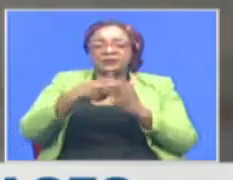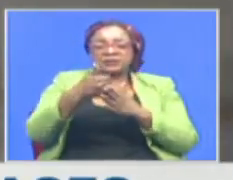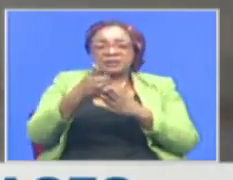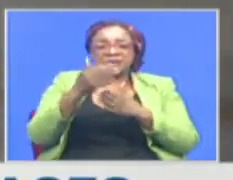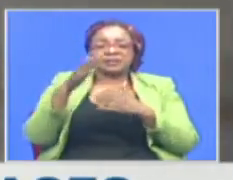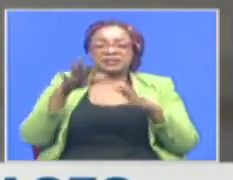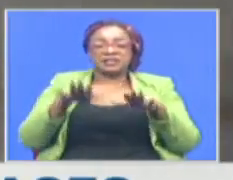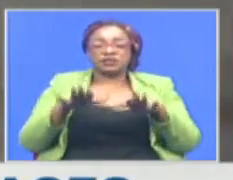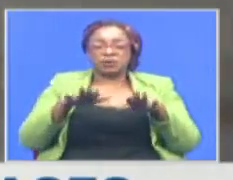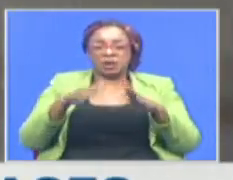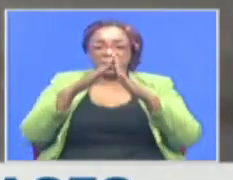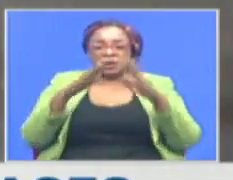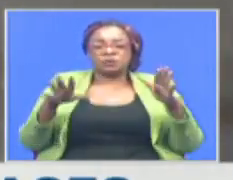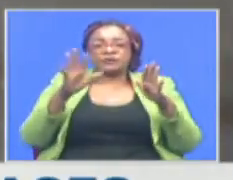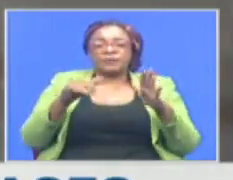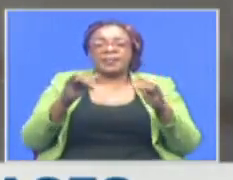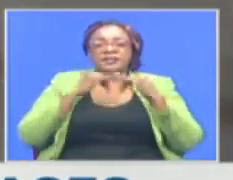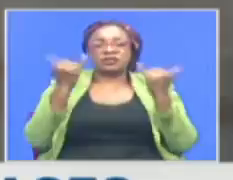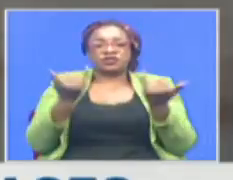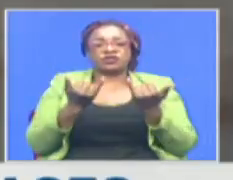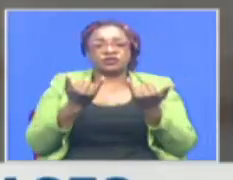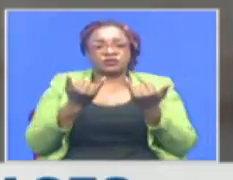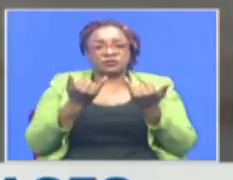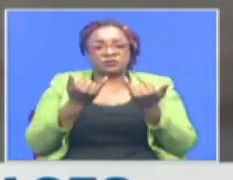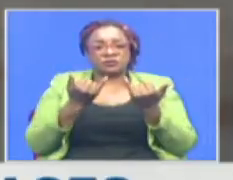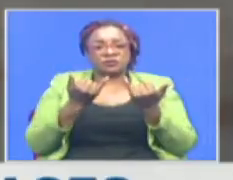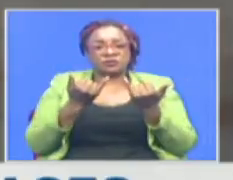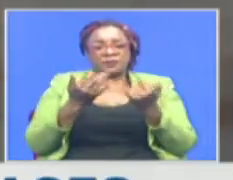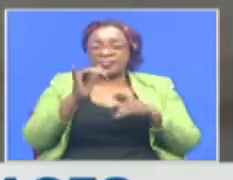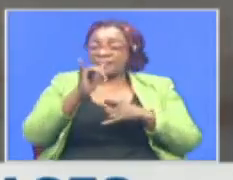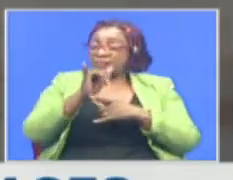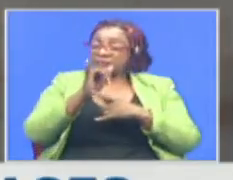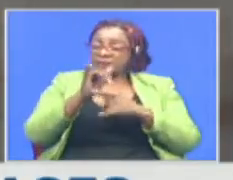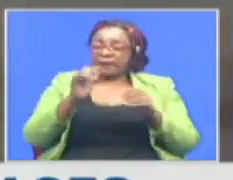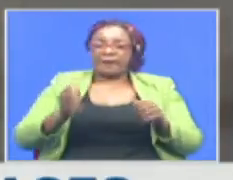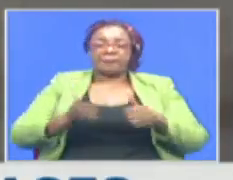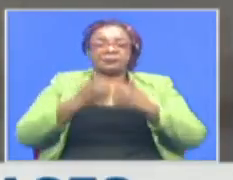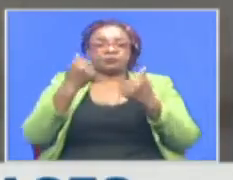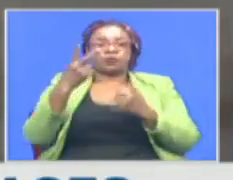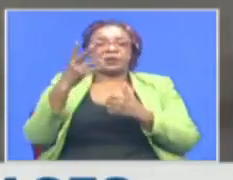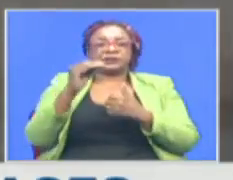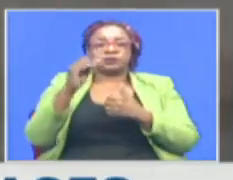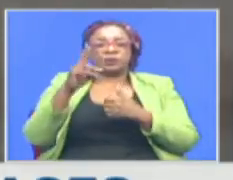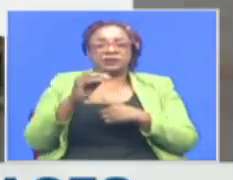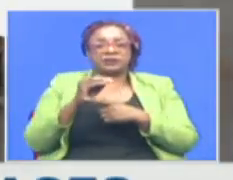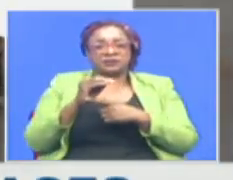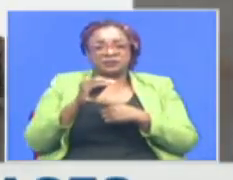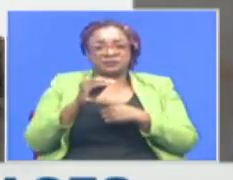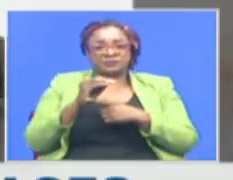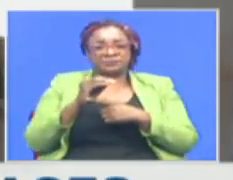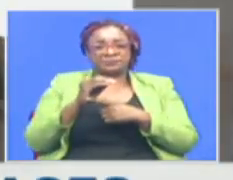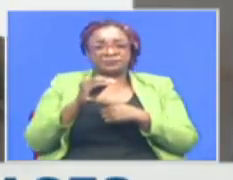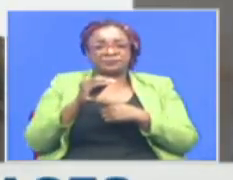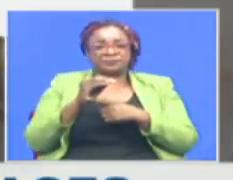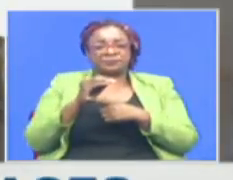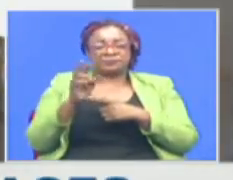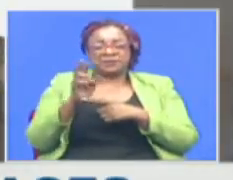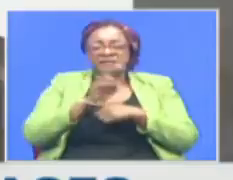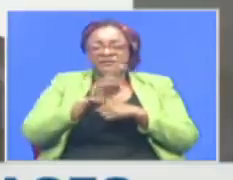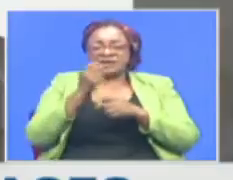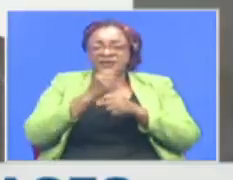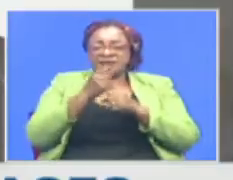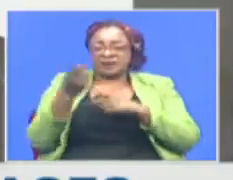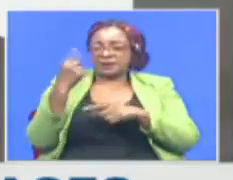residential house from an institution. This came into effect in 2020. A survey done last